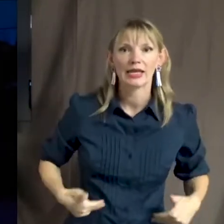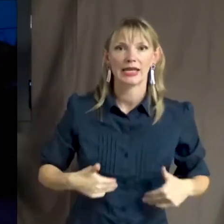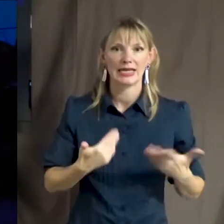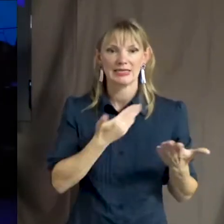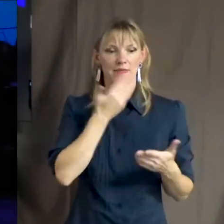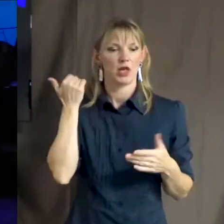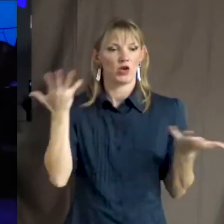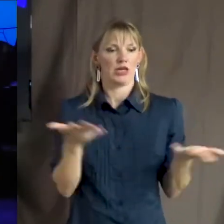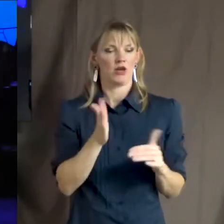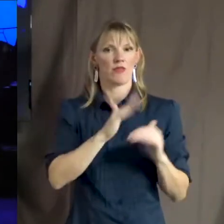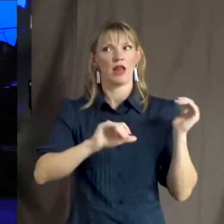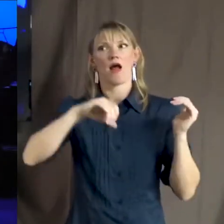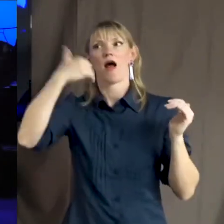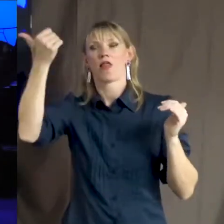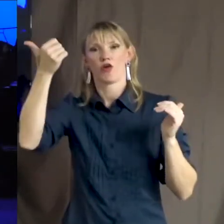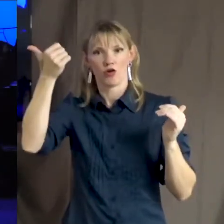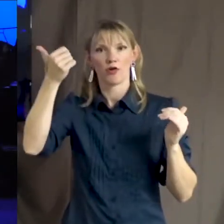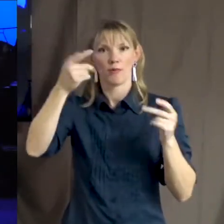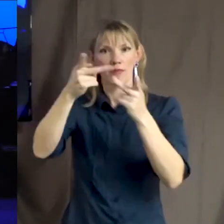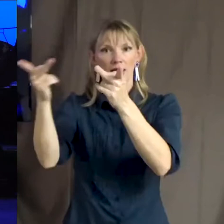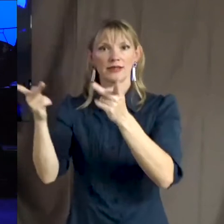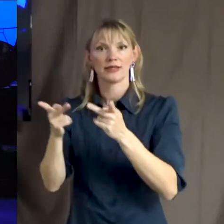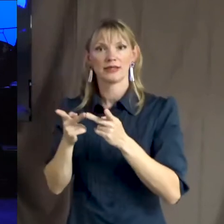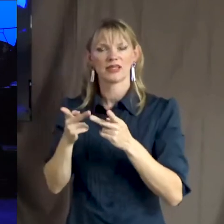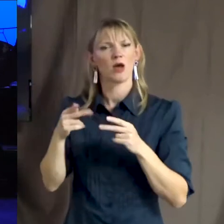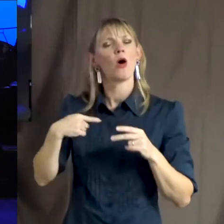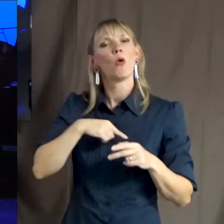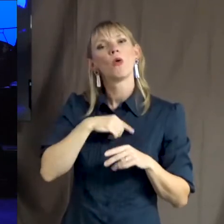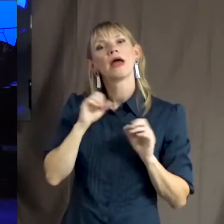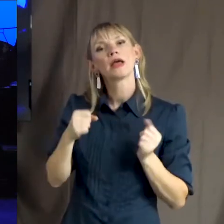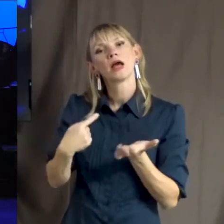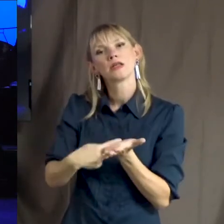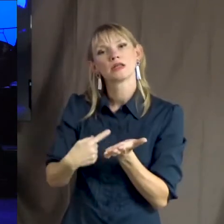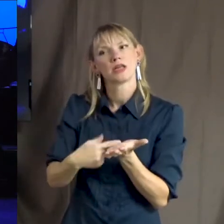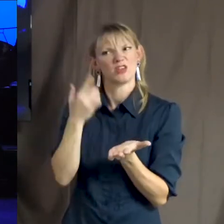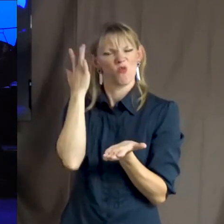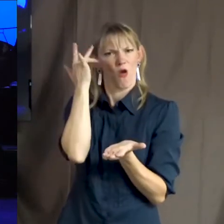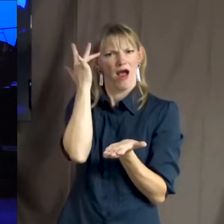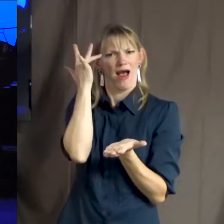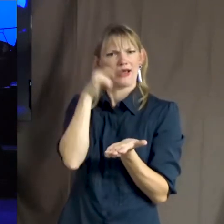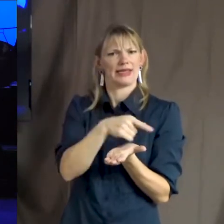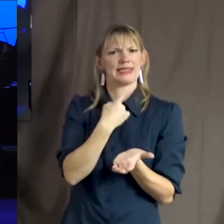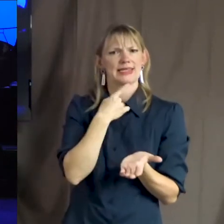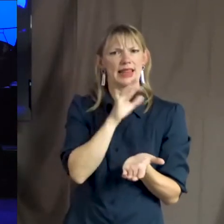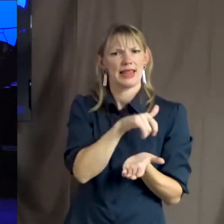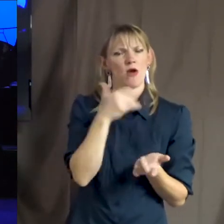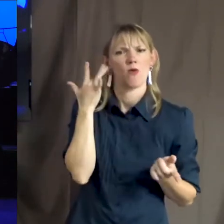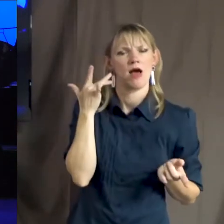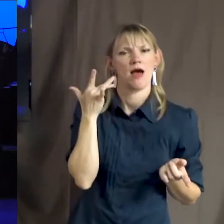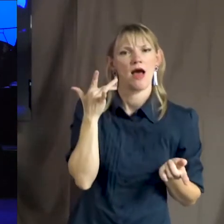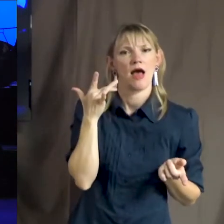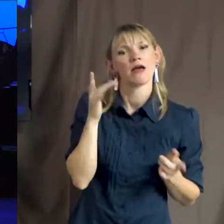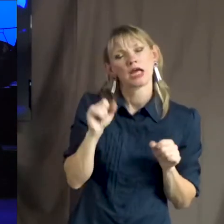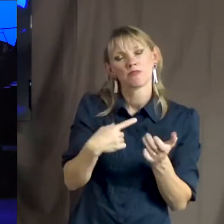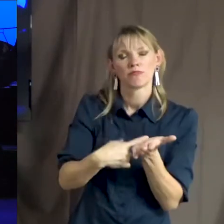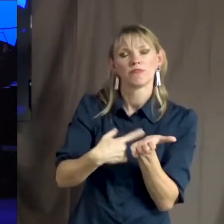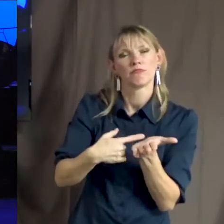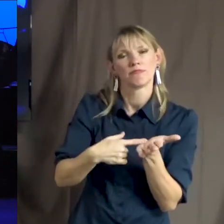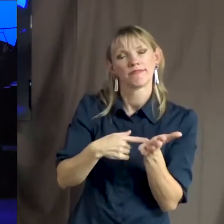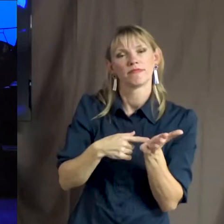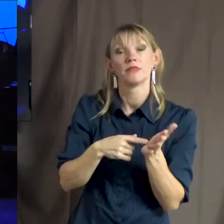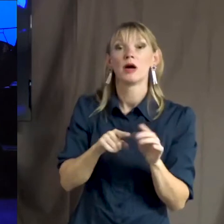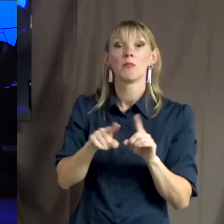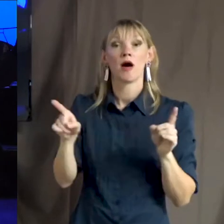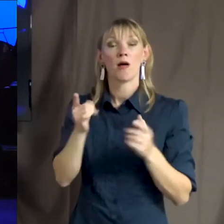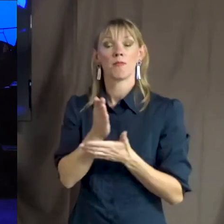in the United States." And we can have a long discussion about why he would say something like that. But part of it is